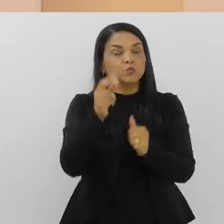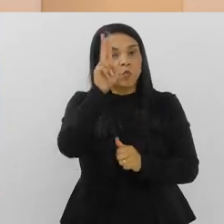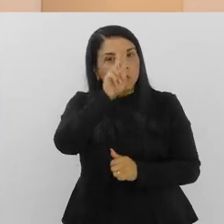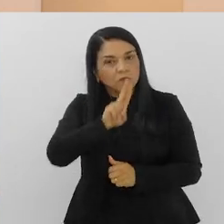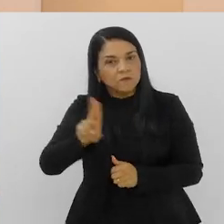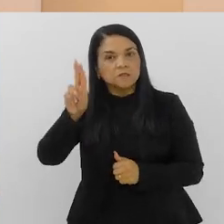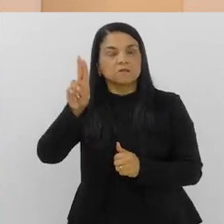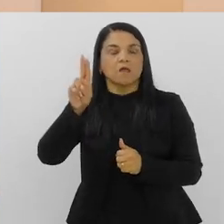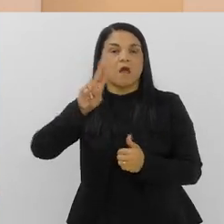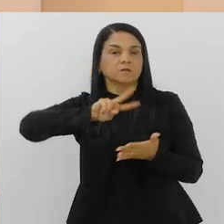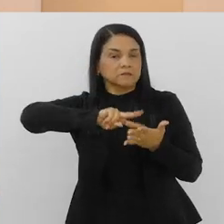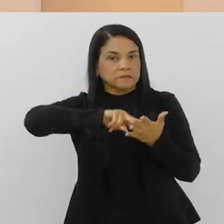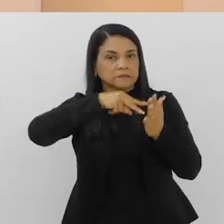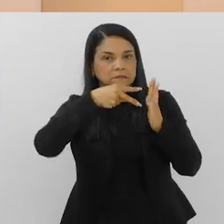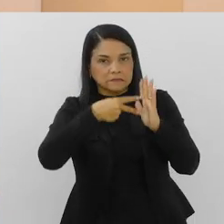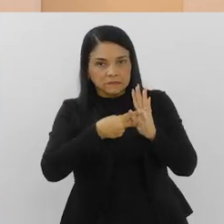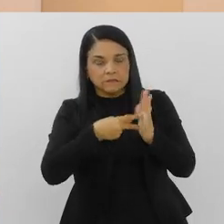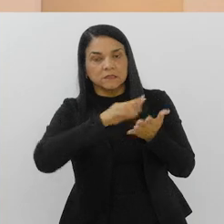interpreted